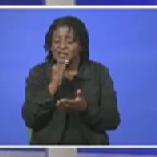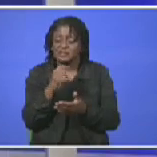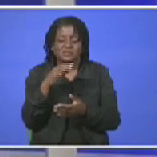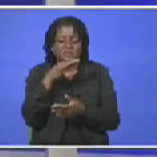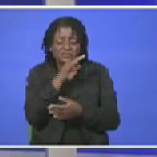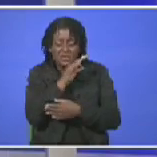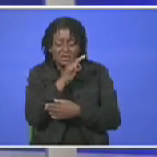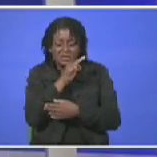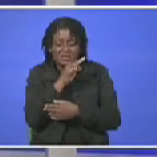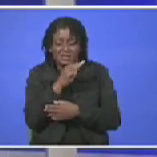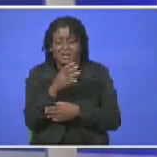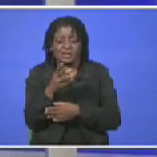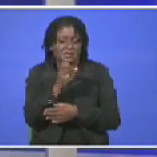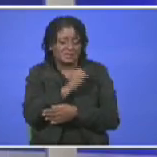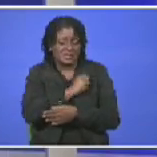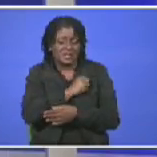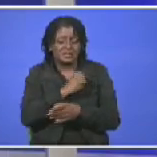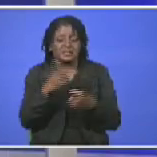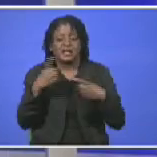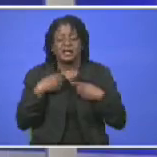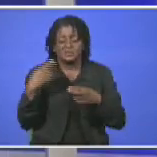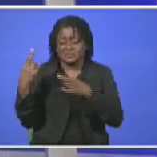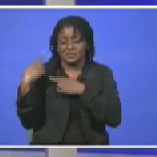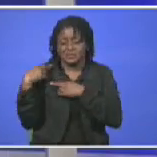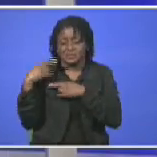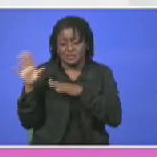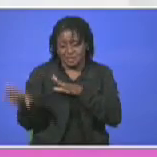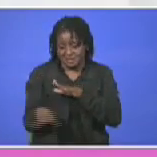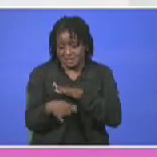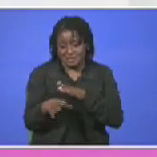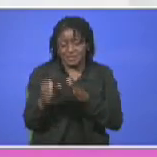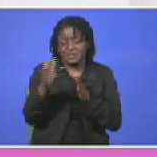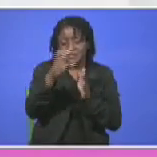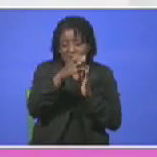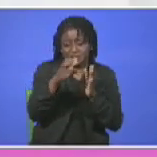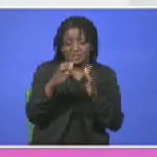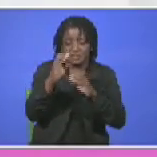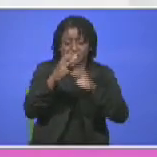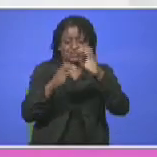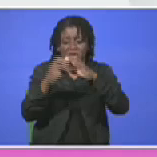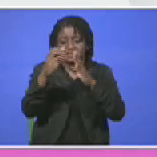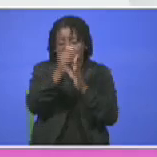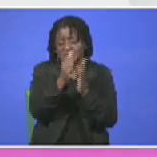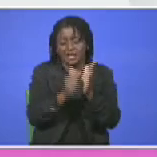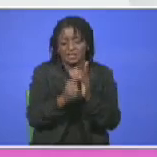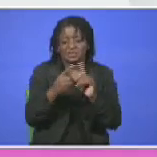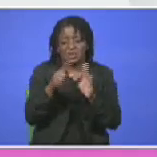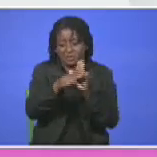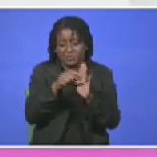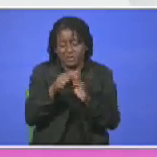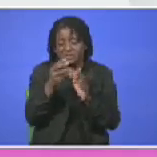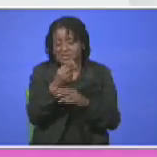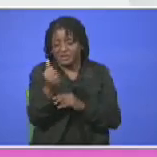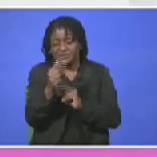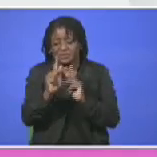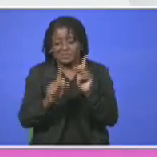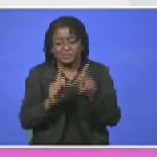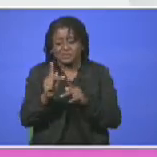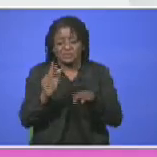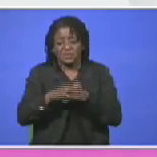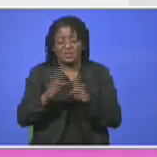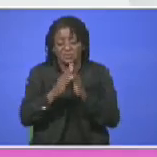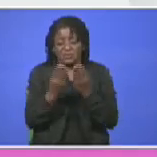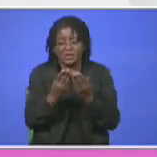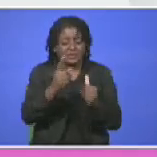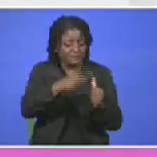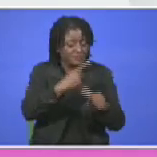Contractors Act to appoint several persons to the board. The first time he tried to do it, I had to show him